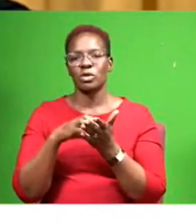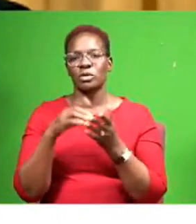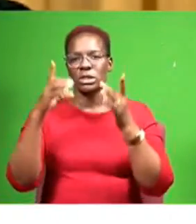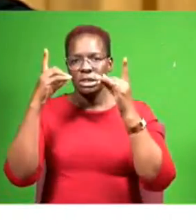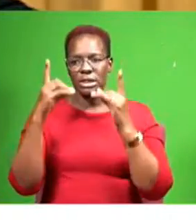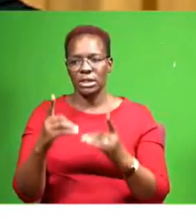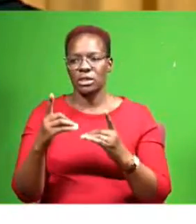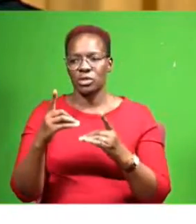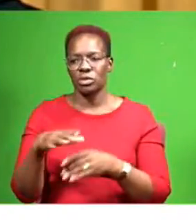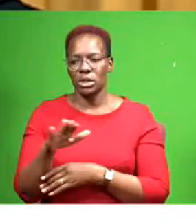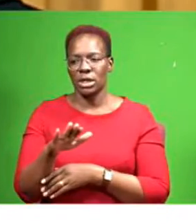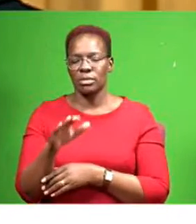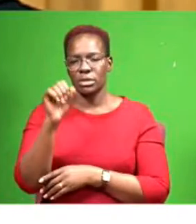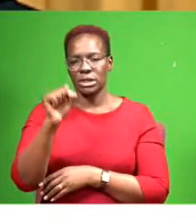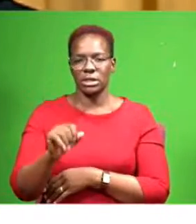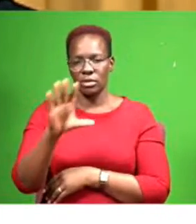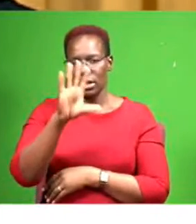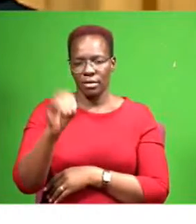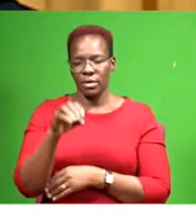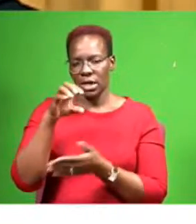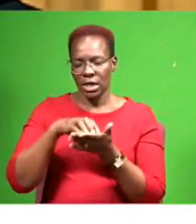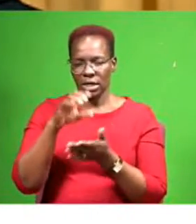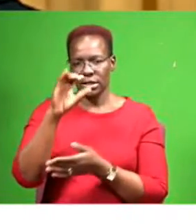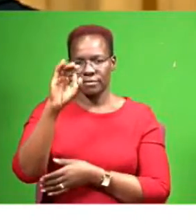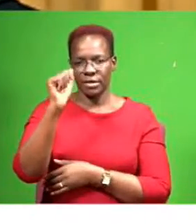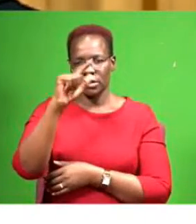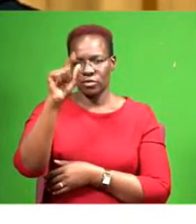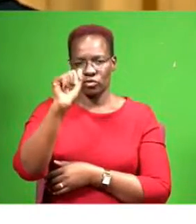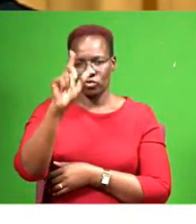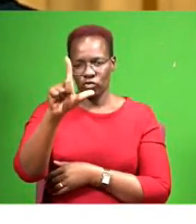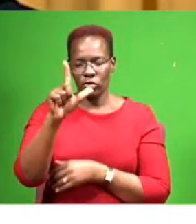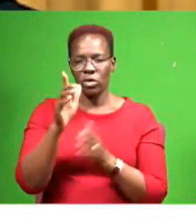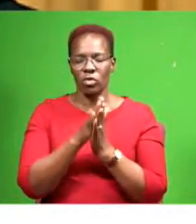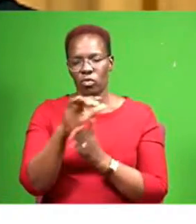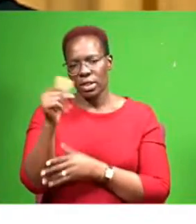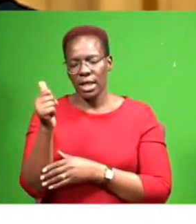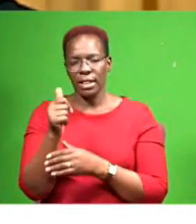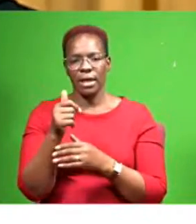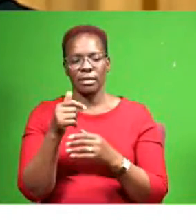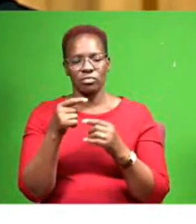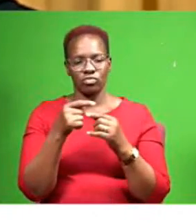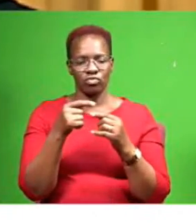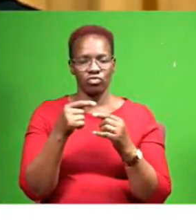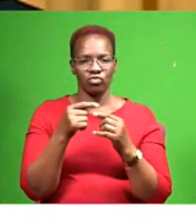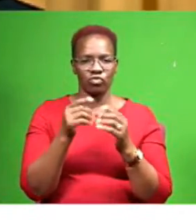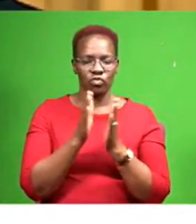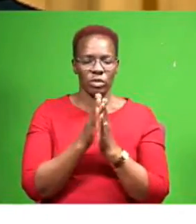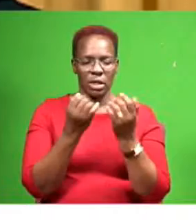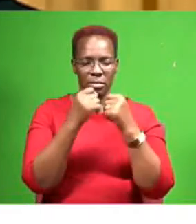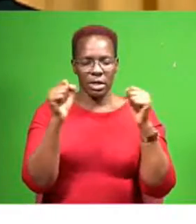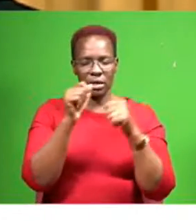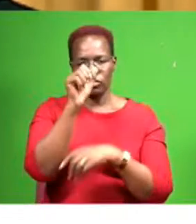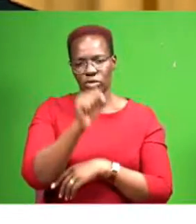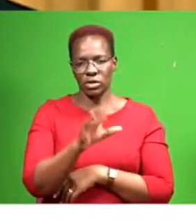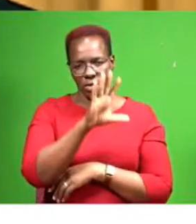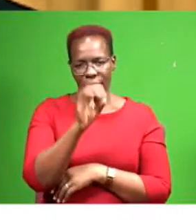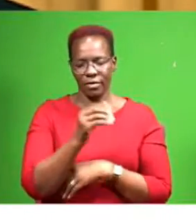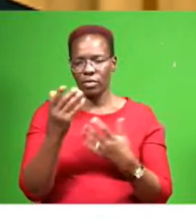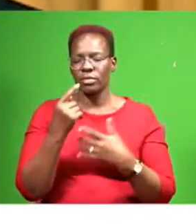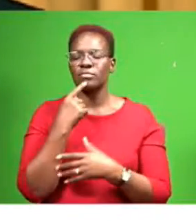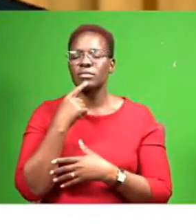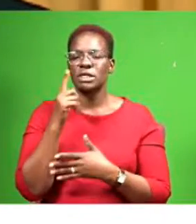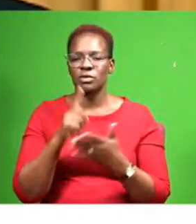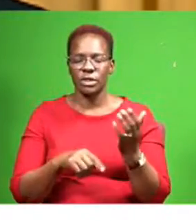decision in the South African case of KwaZulu-Natal and others versus President of the Republic of South Africa, where it was stated